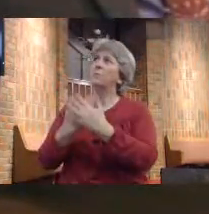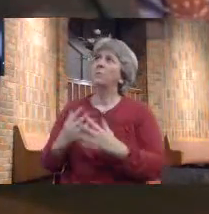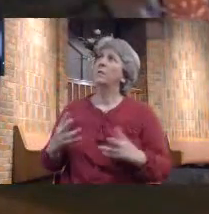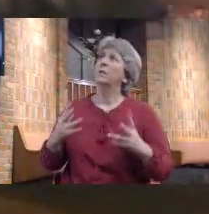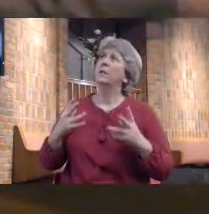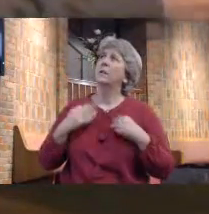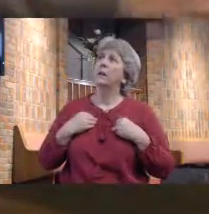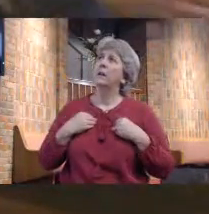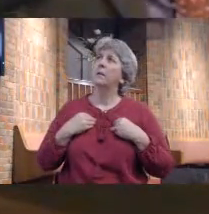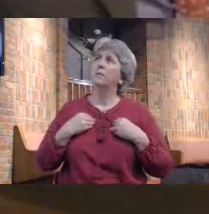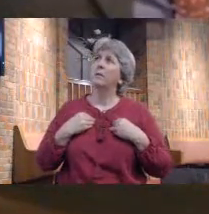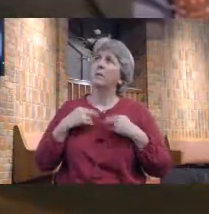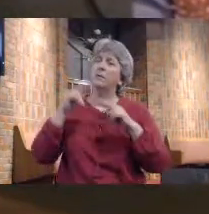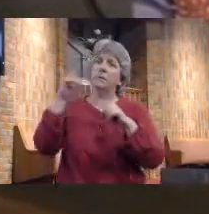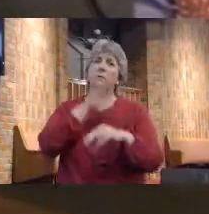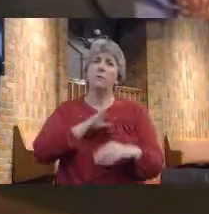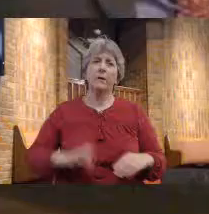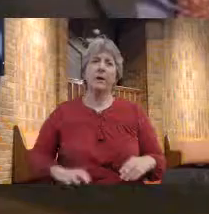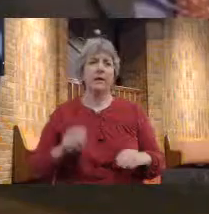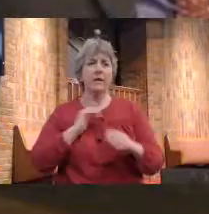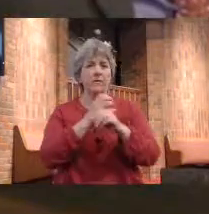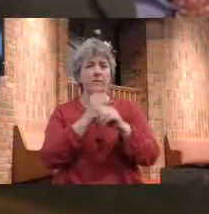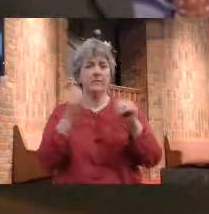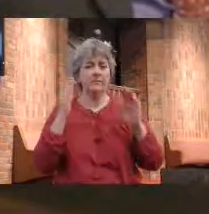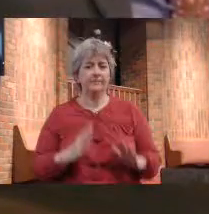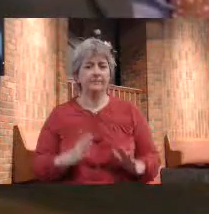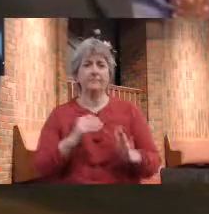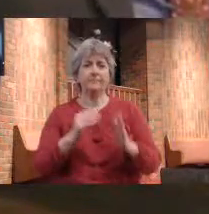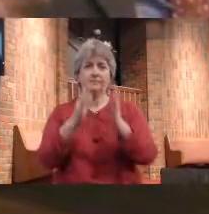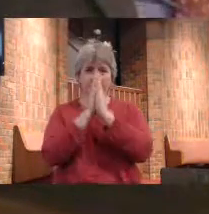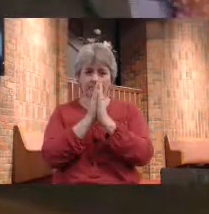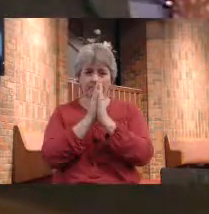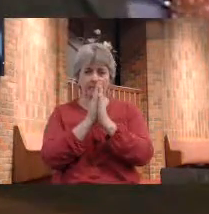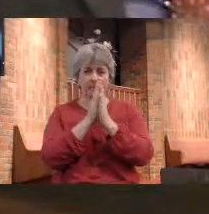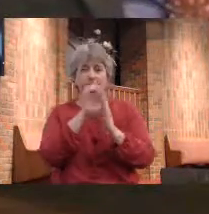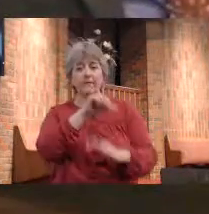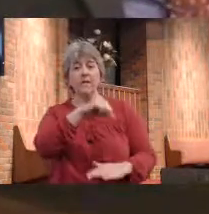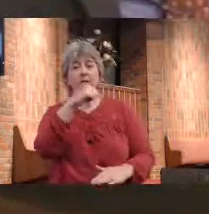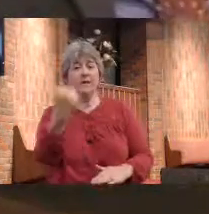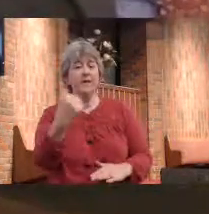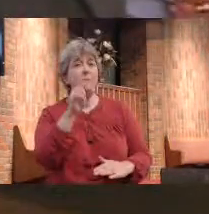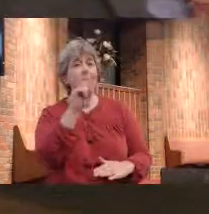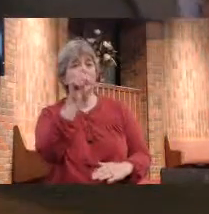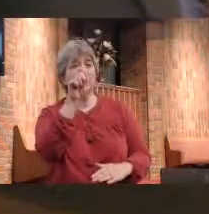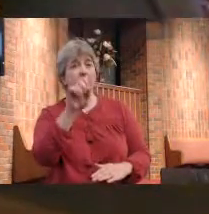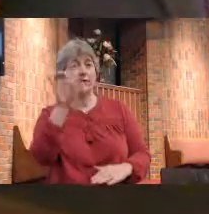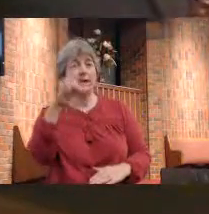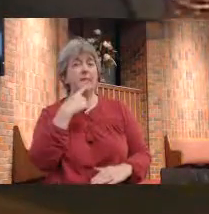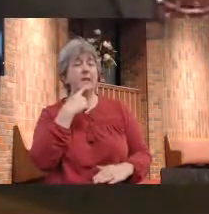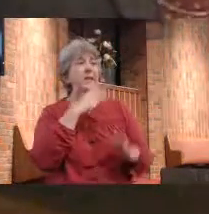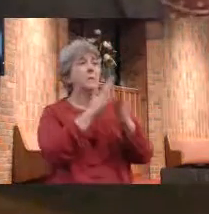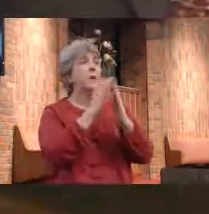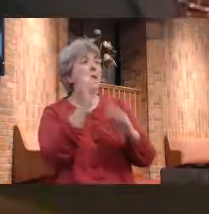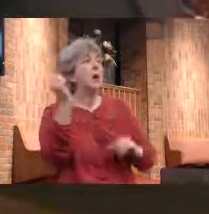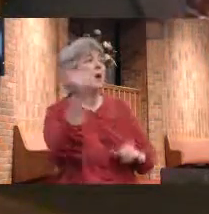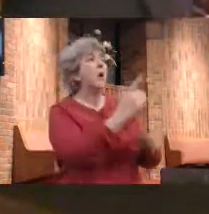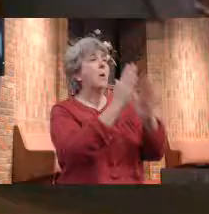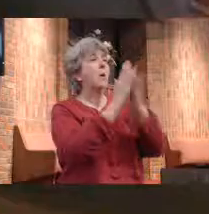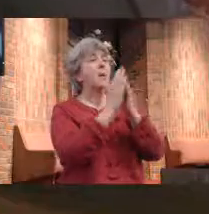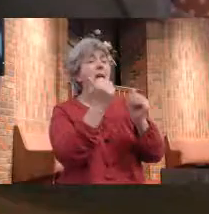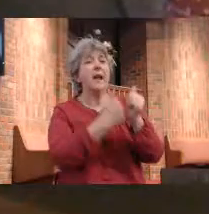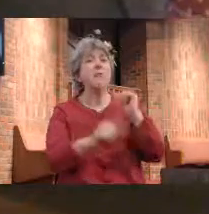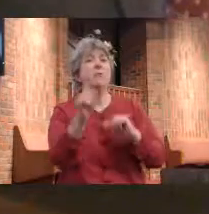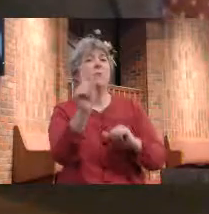our Savior. Verse 8, I desire therefore that the men pray everywhere, lifting up holy hands without wrath and doubting. And our friend